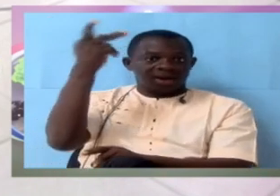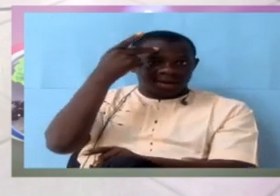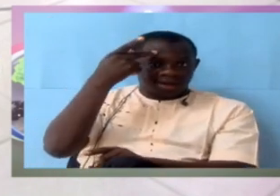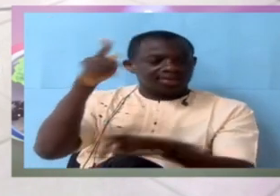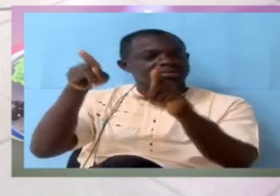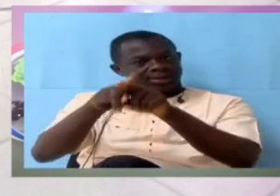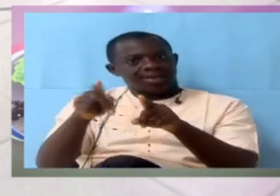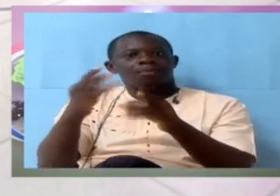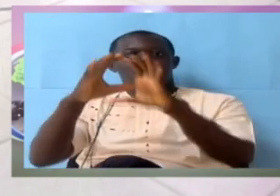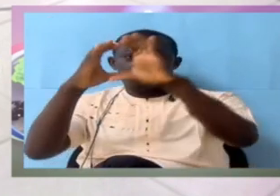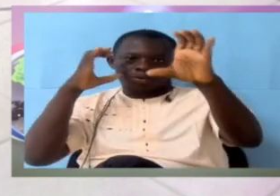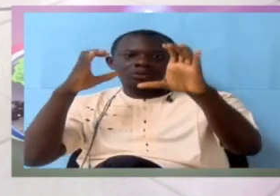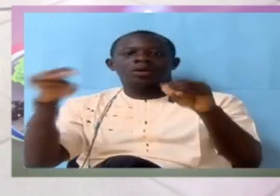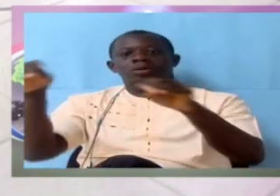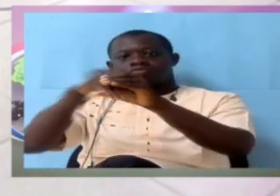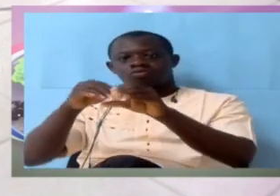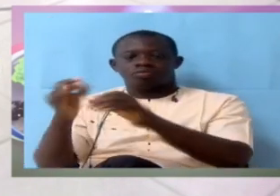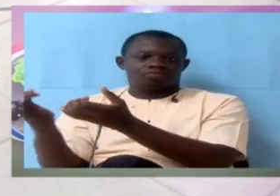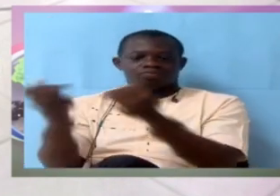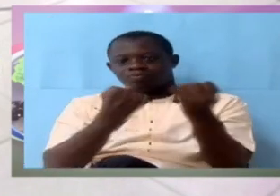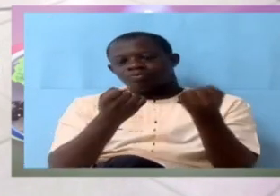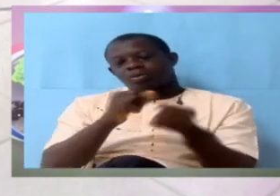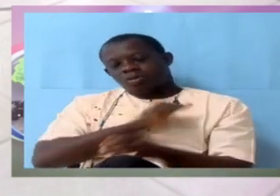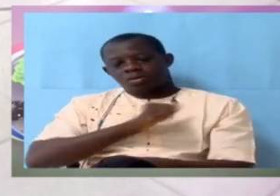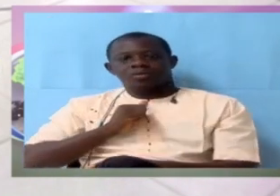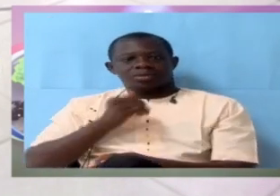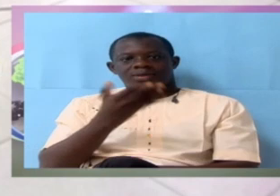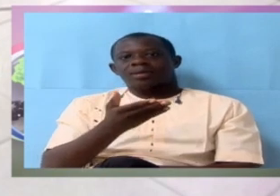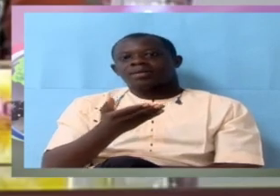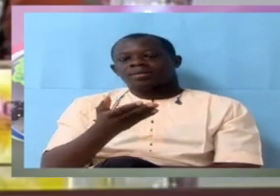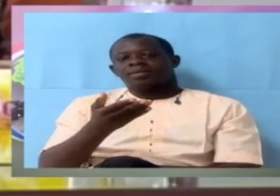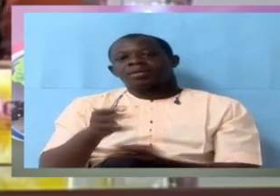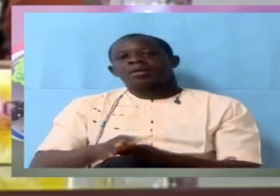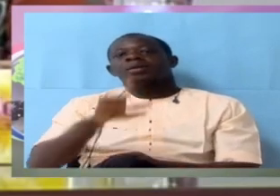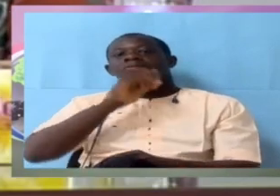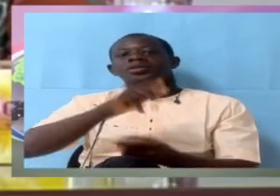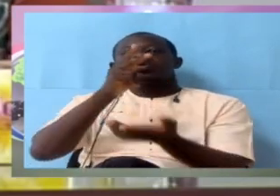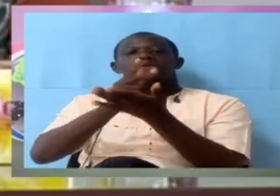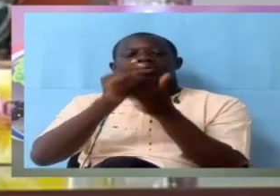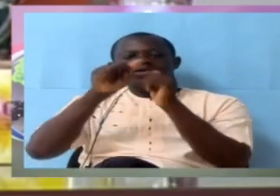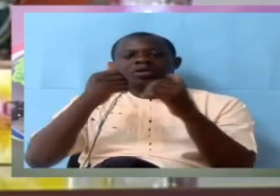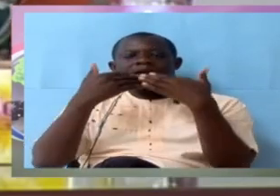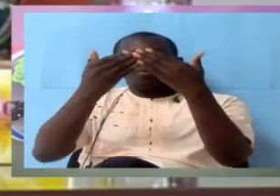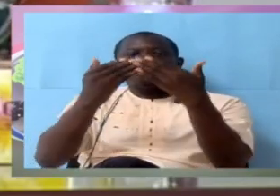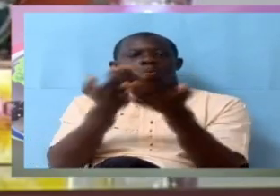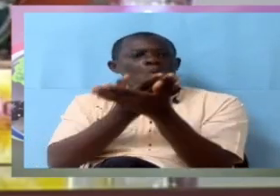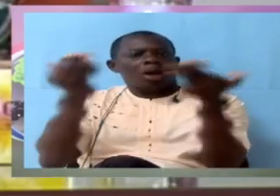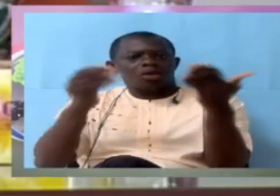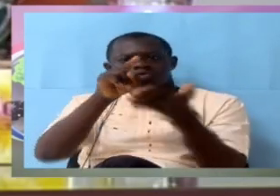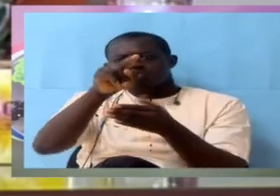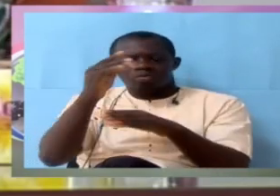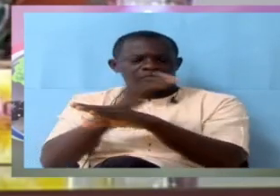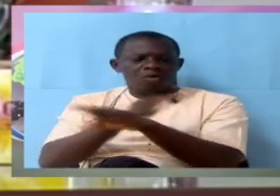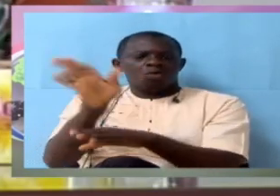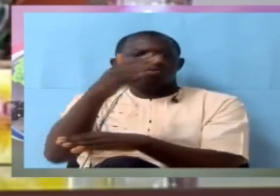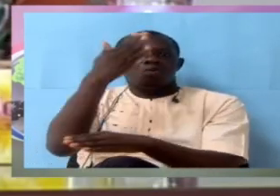it is the same bus that will take us. Mr. Witness, can you tell us why you were being transported to Banjul and where